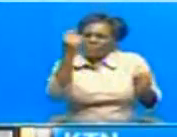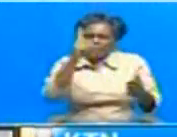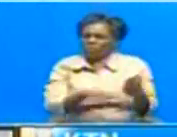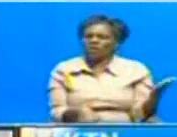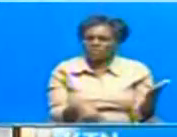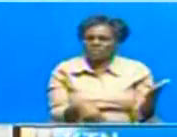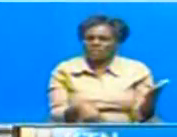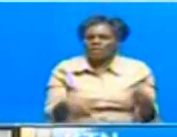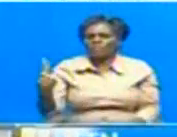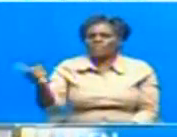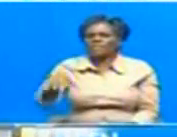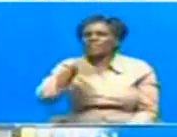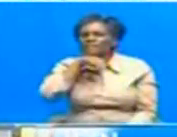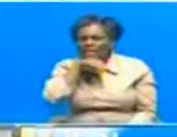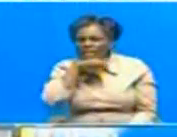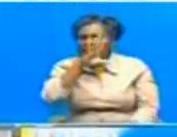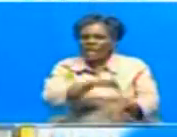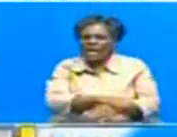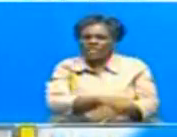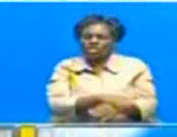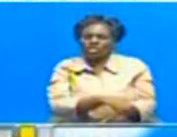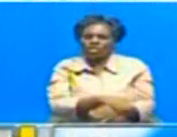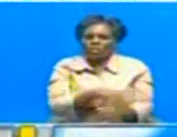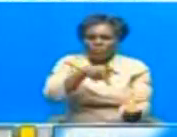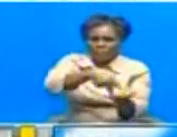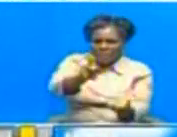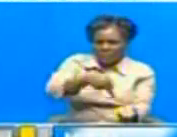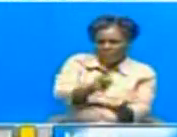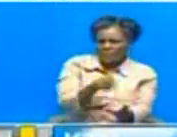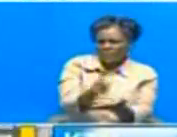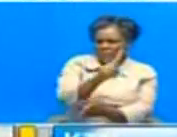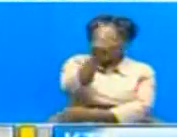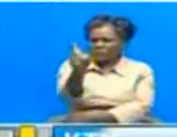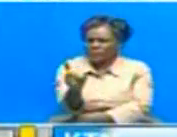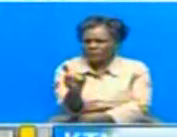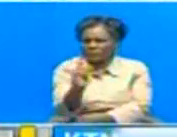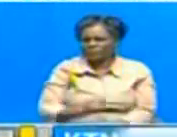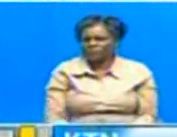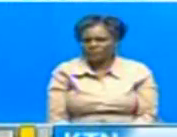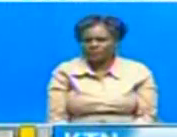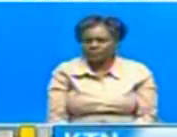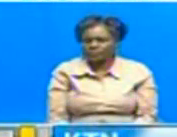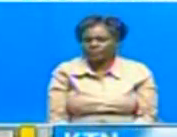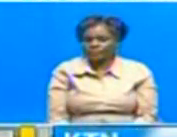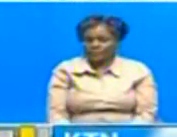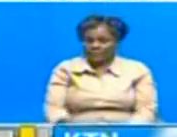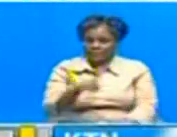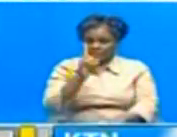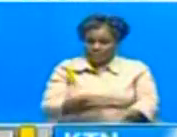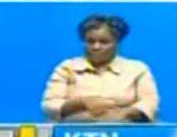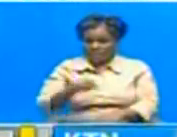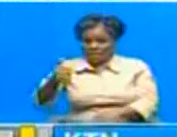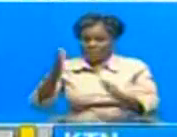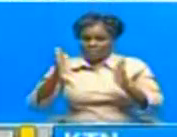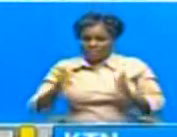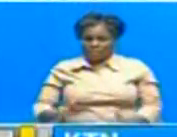the President Raila then earn the salary as president and still continue to get this pension? That would be the... At that point, then somebody could